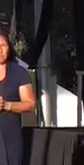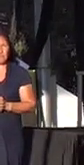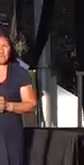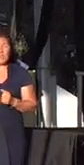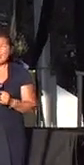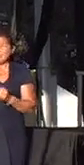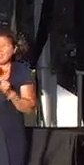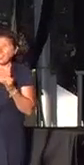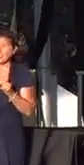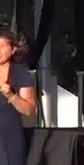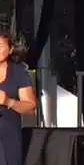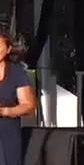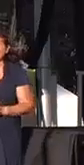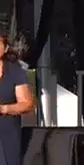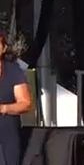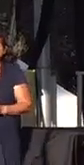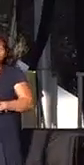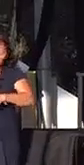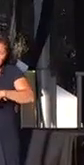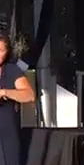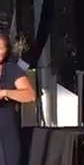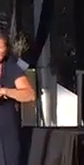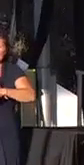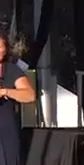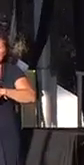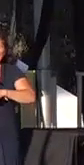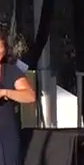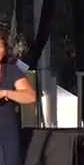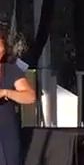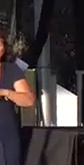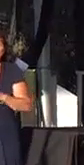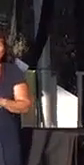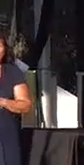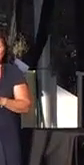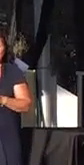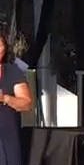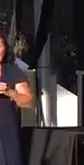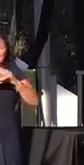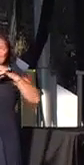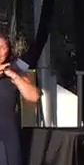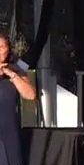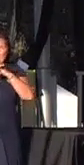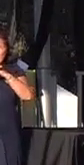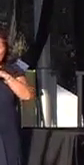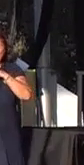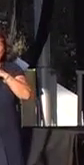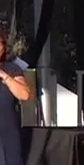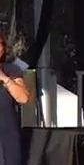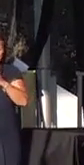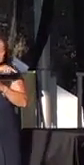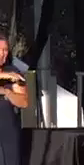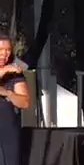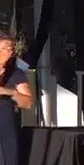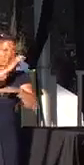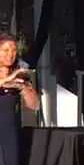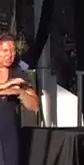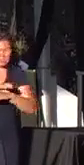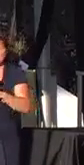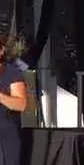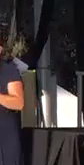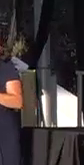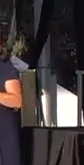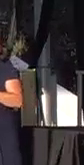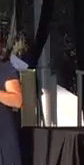But finally, it's time to break down the walls between the black church and the LGBT